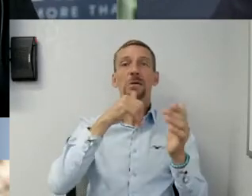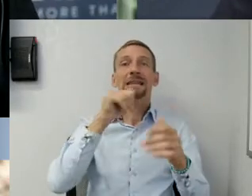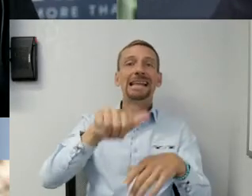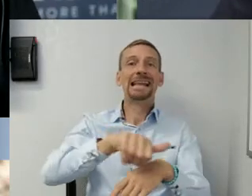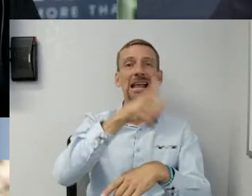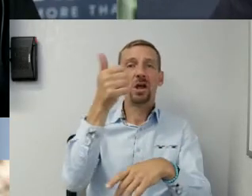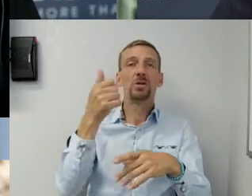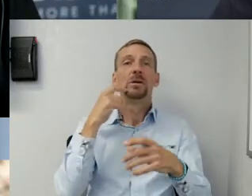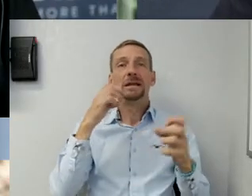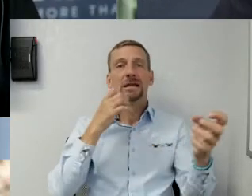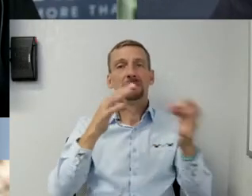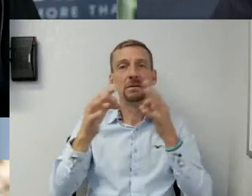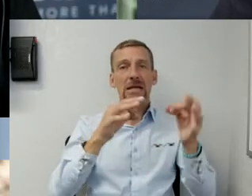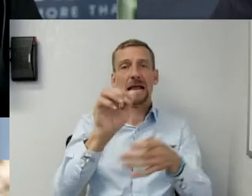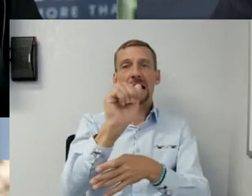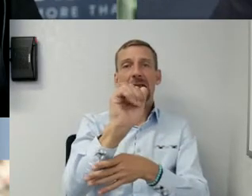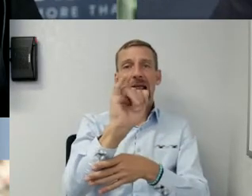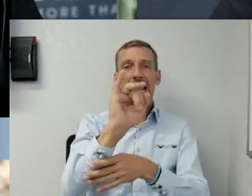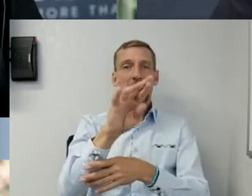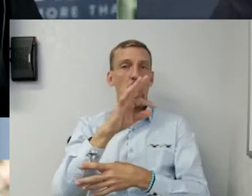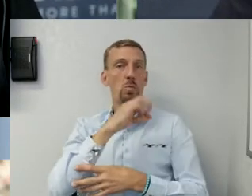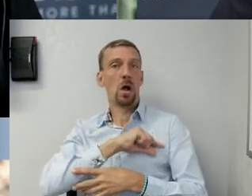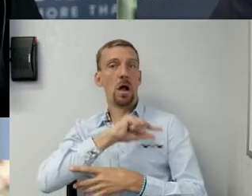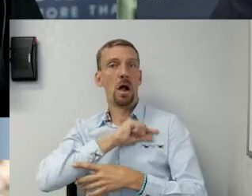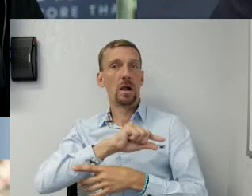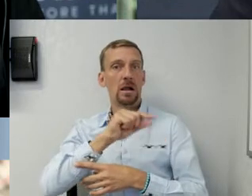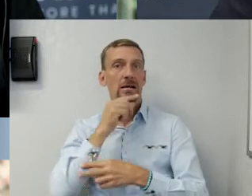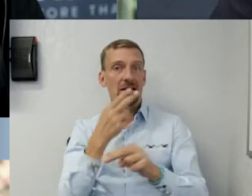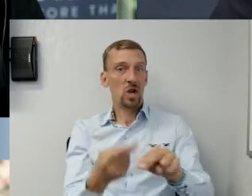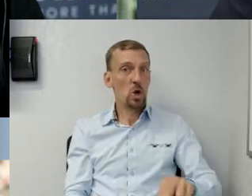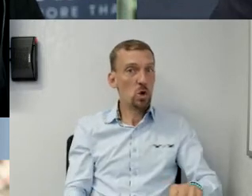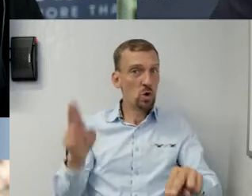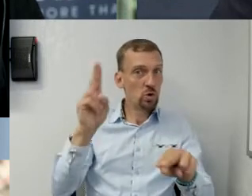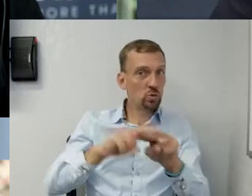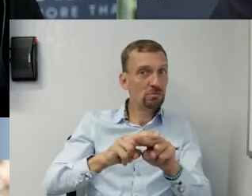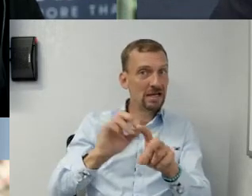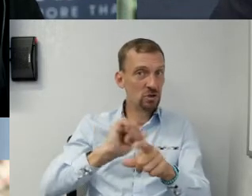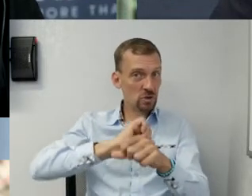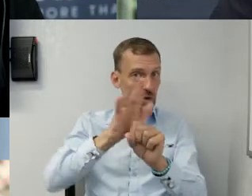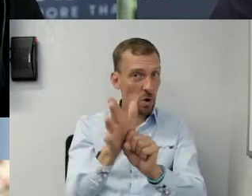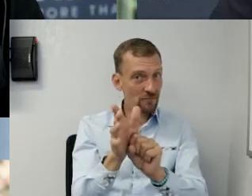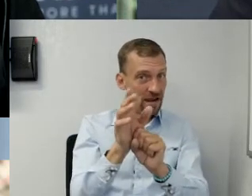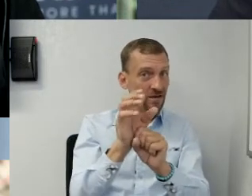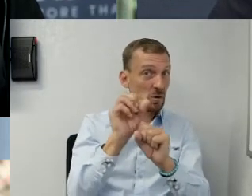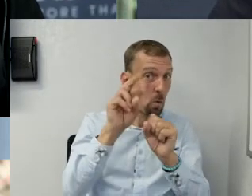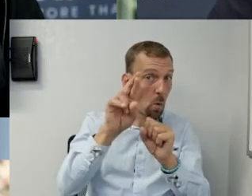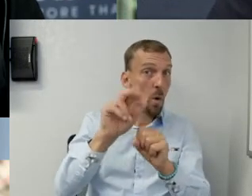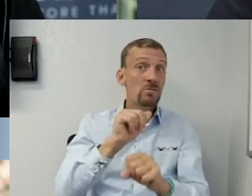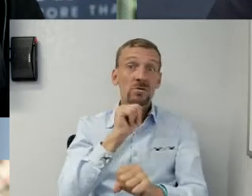air quality issues in the valley have increased COVID infections or impacted outcomes?